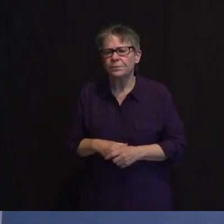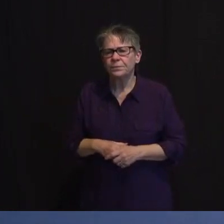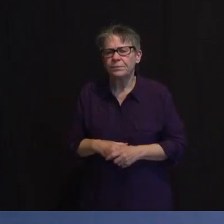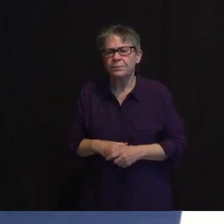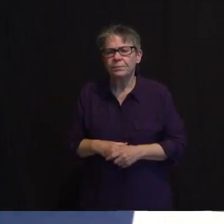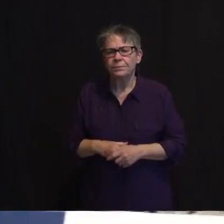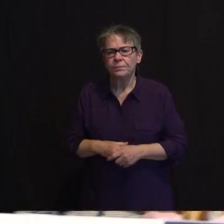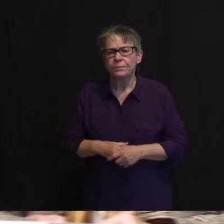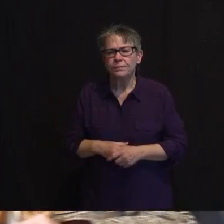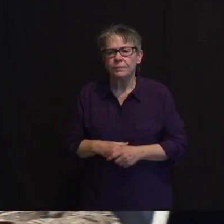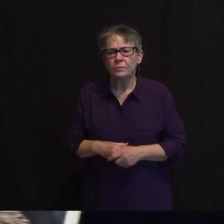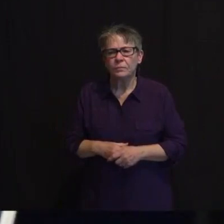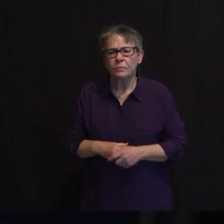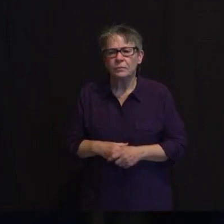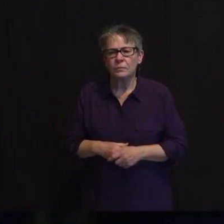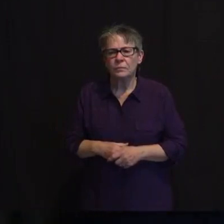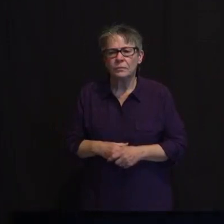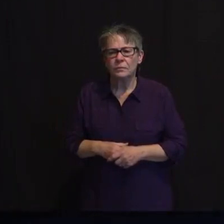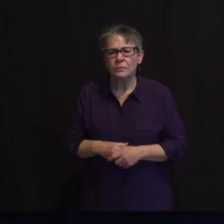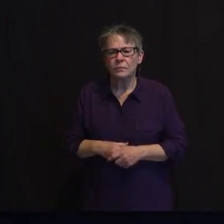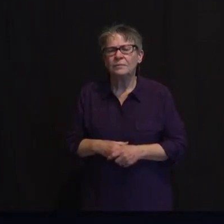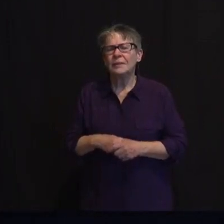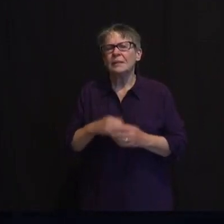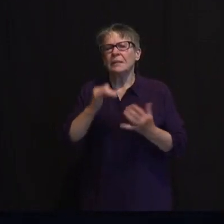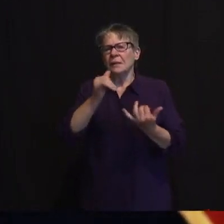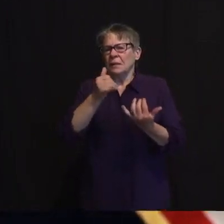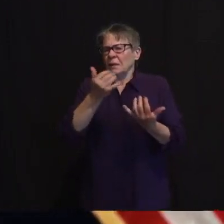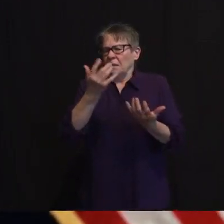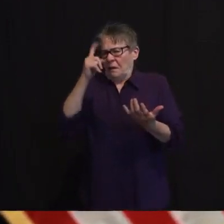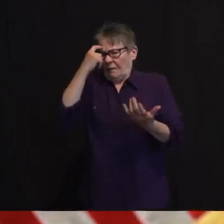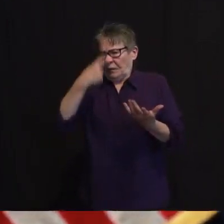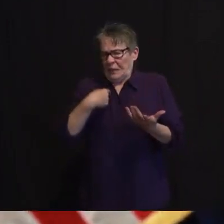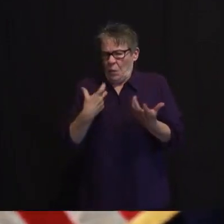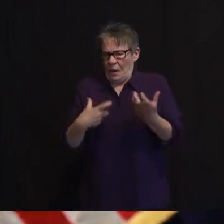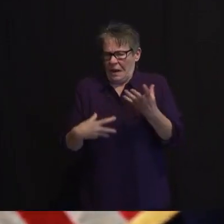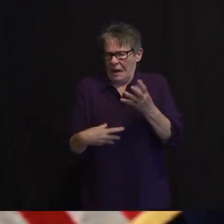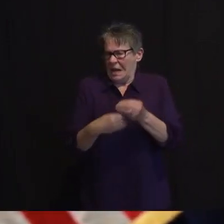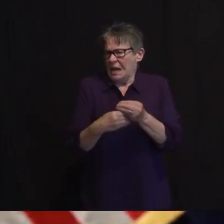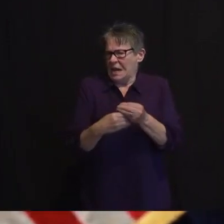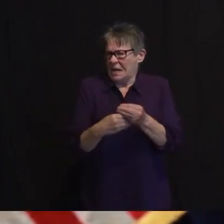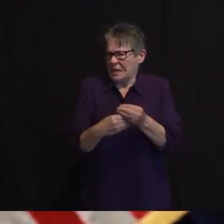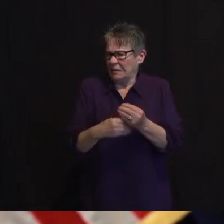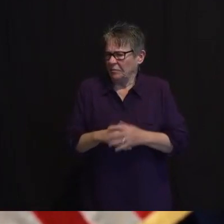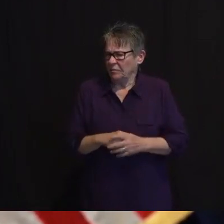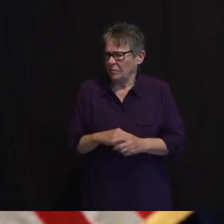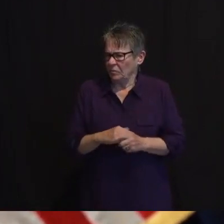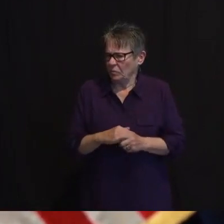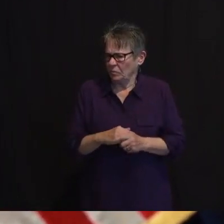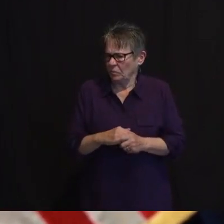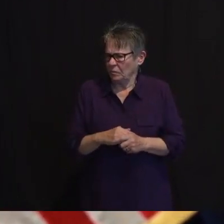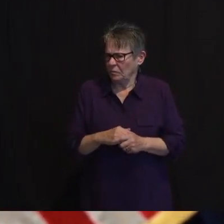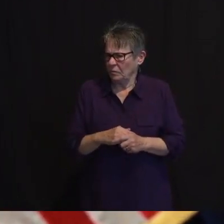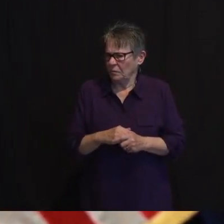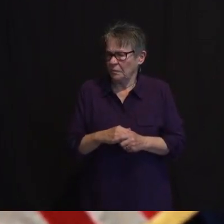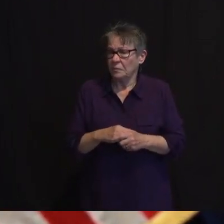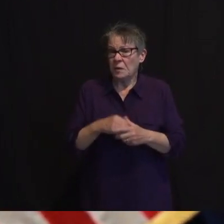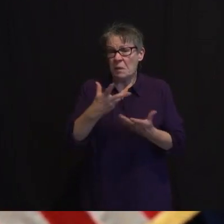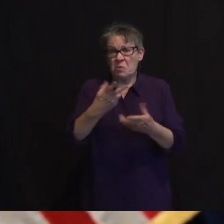it a day, but I've used this example before. I don't think you've said I was crazy, but you're welcome to say so. Could you see the